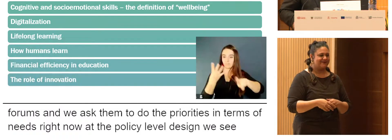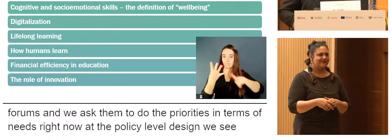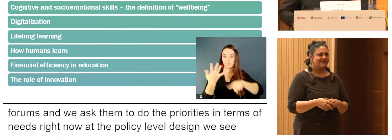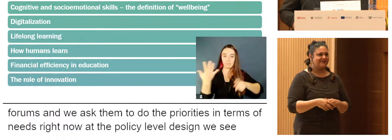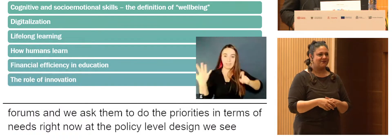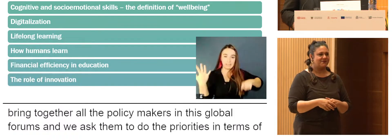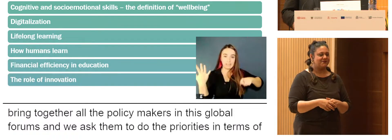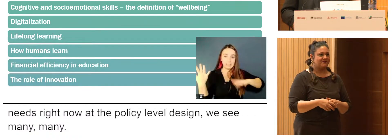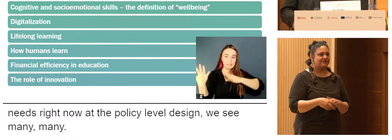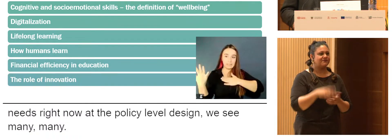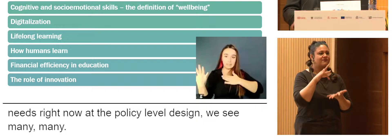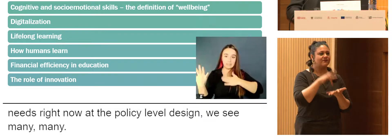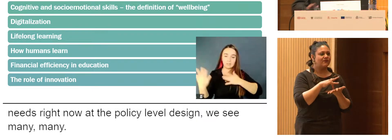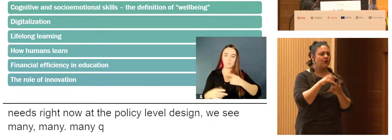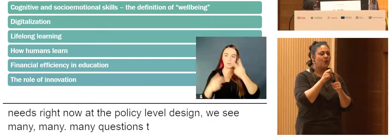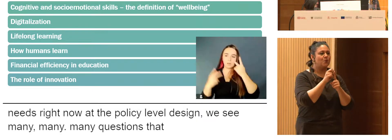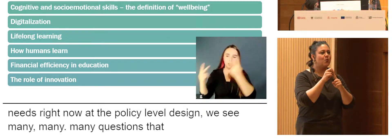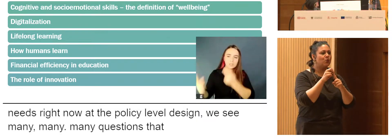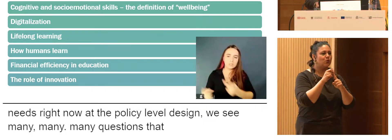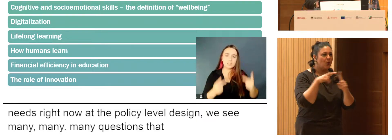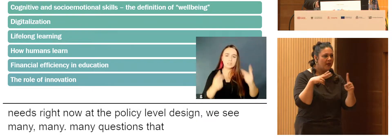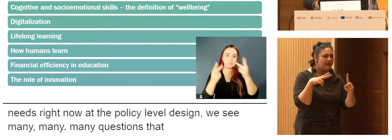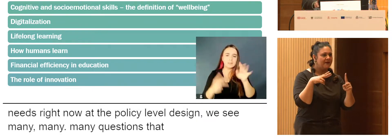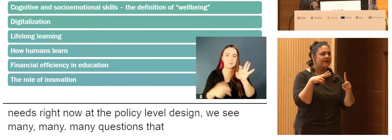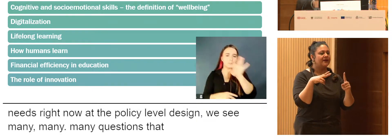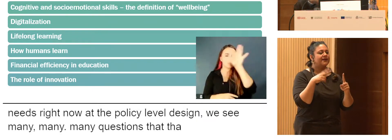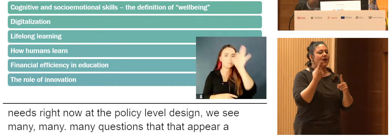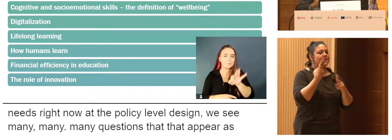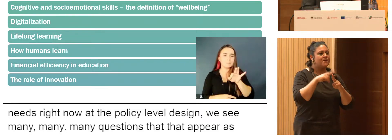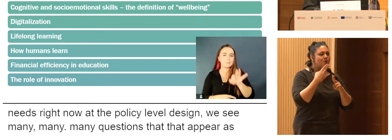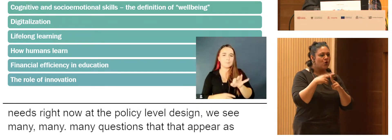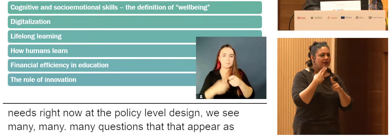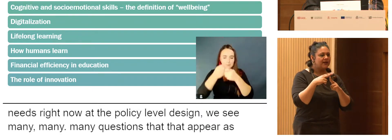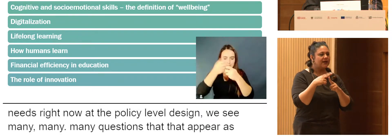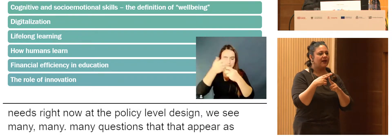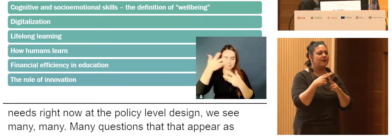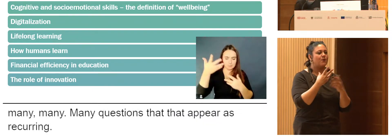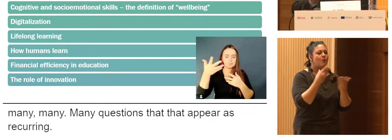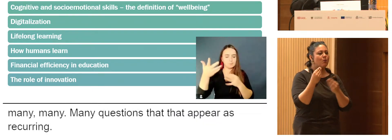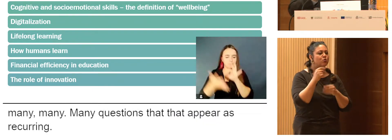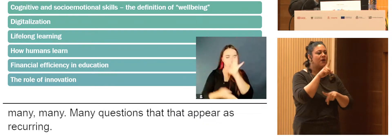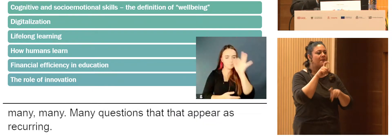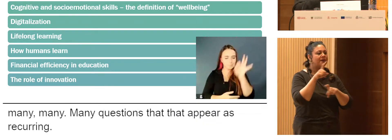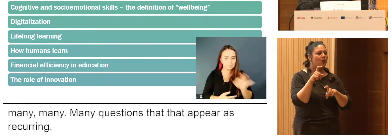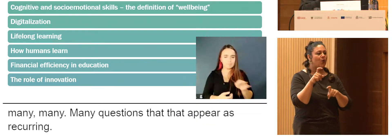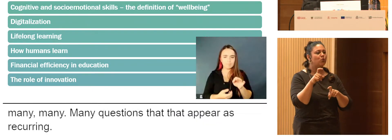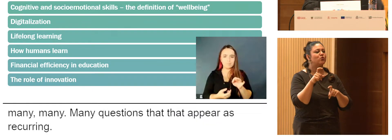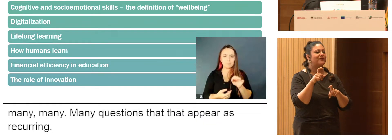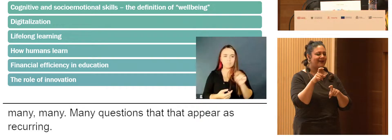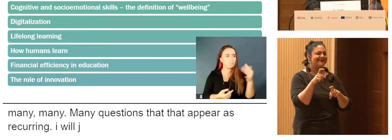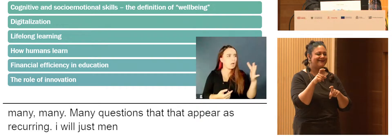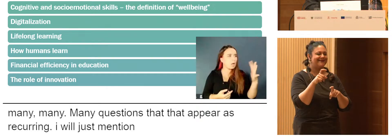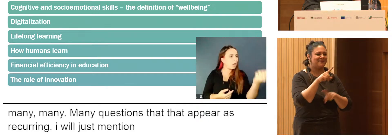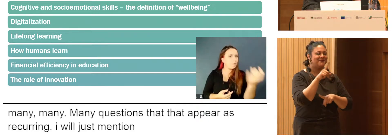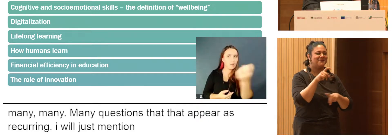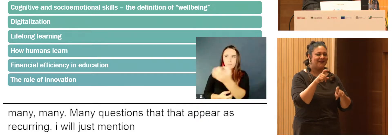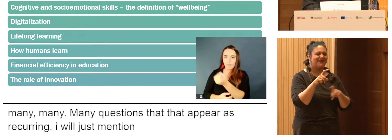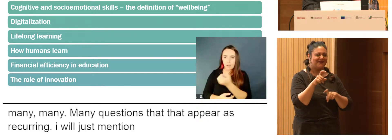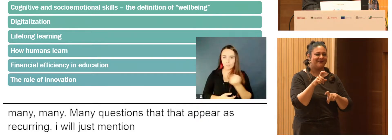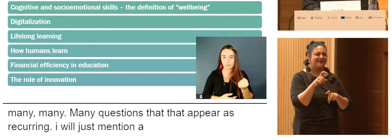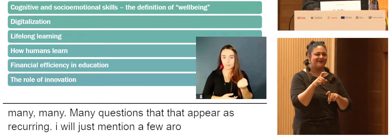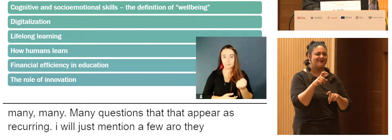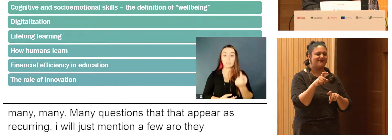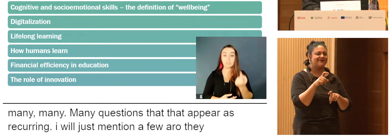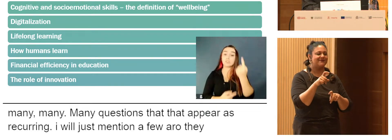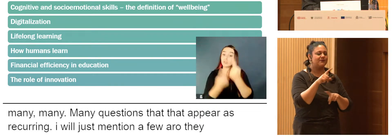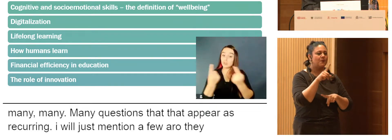many questions that appear as recurring. I will just mention a few. I already talked a bit